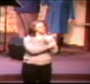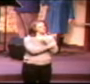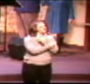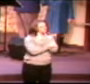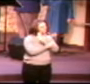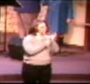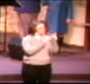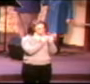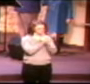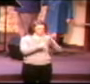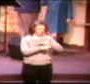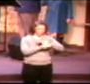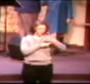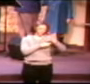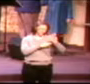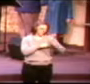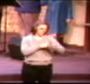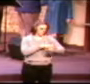love with no